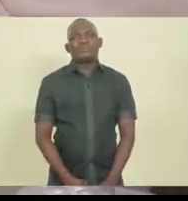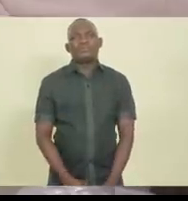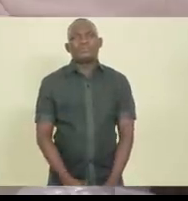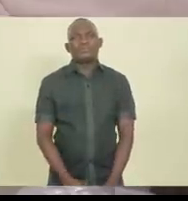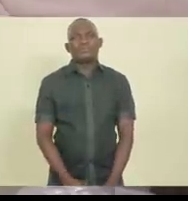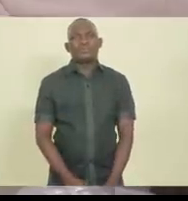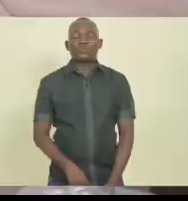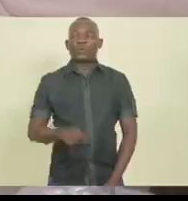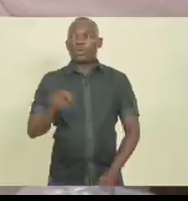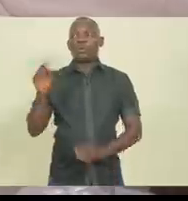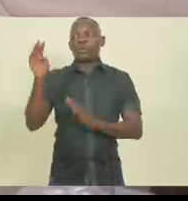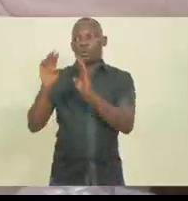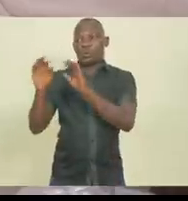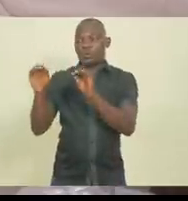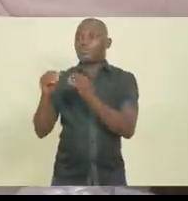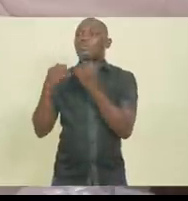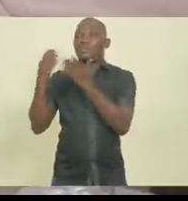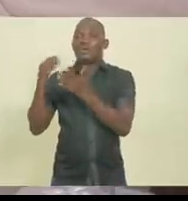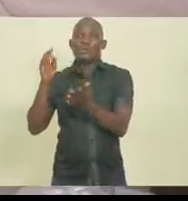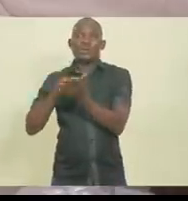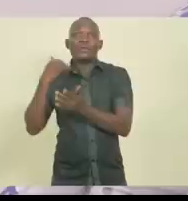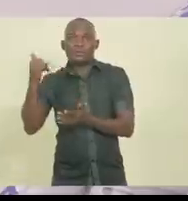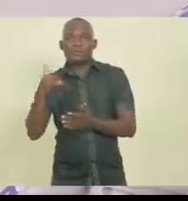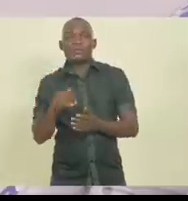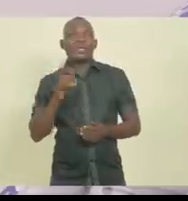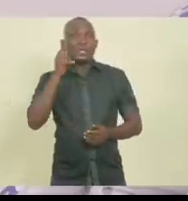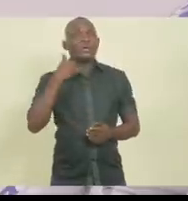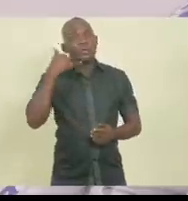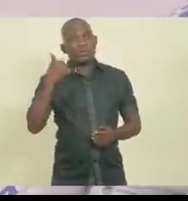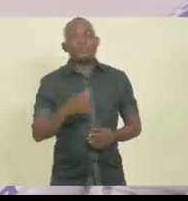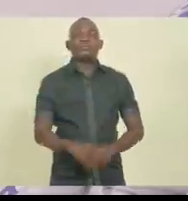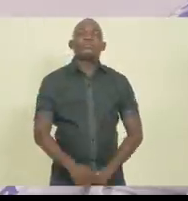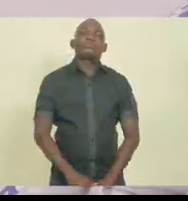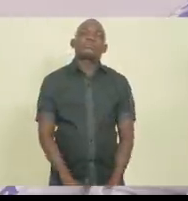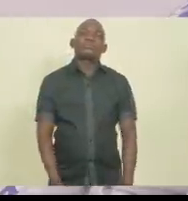Yeah, don't worry. Thank you. I'll see you later.